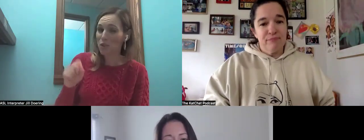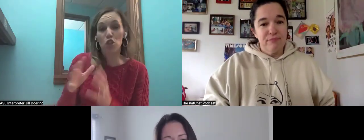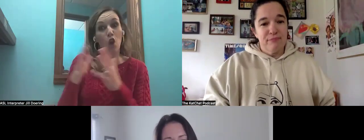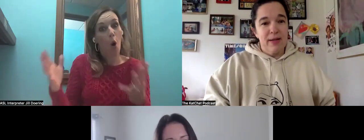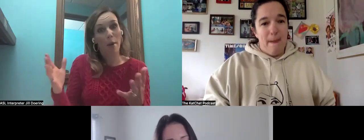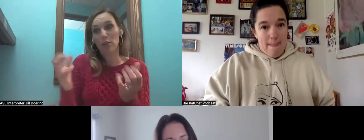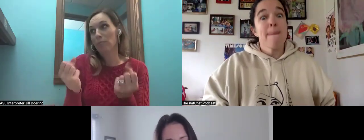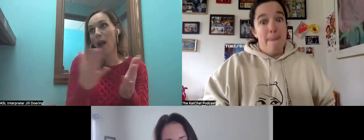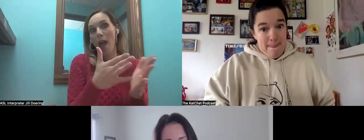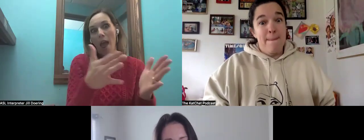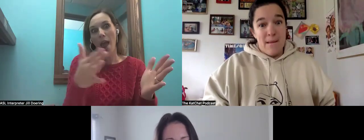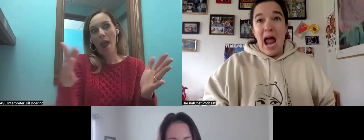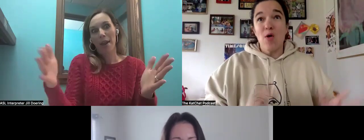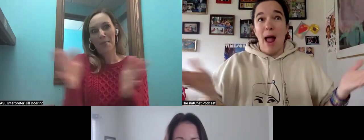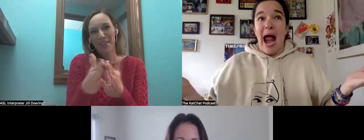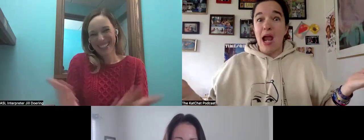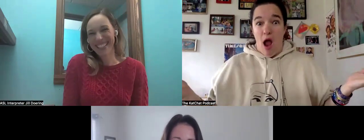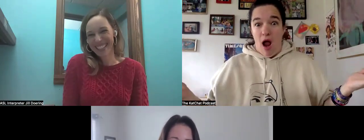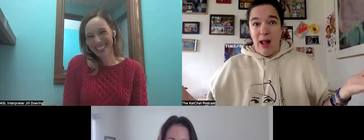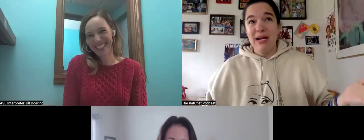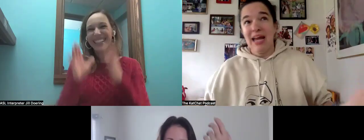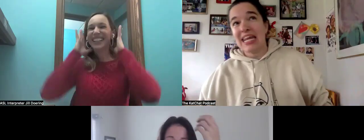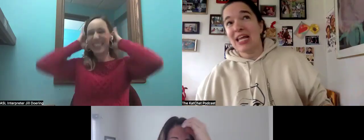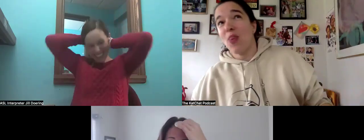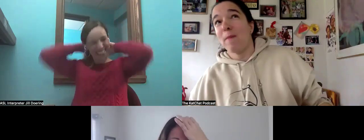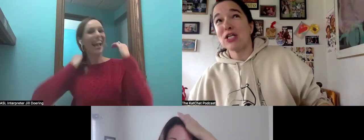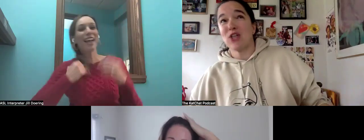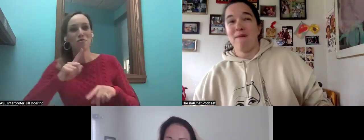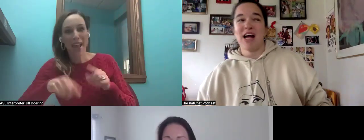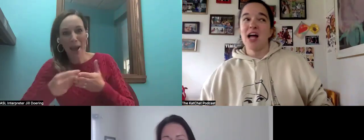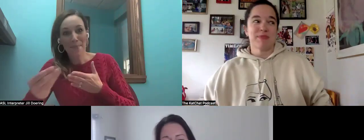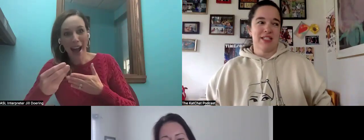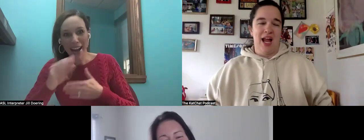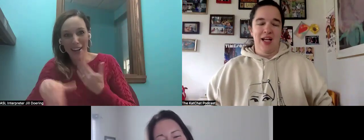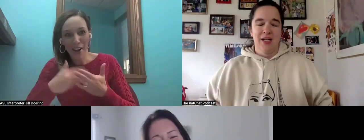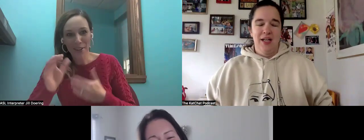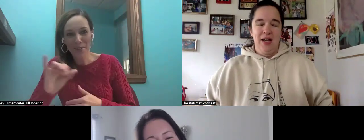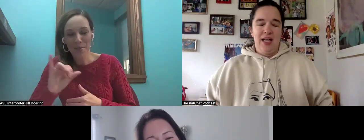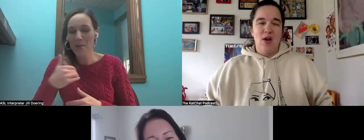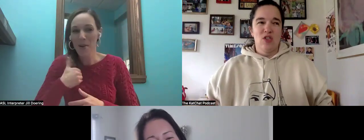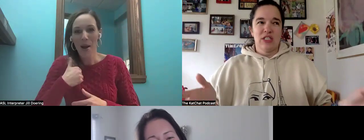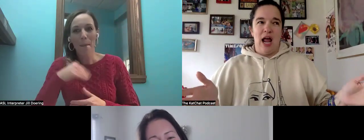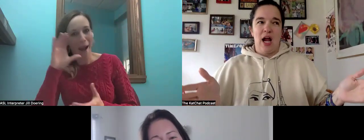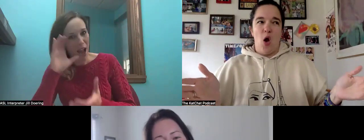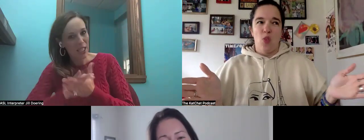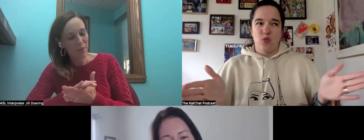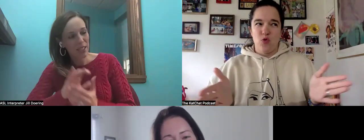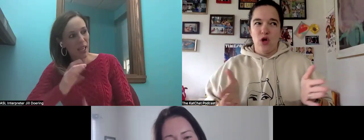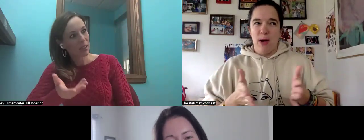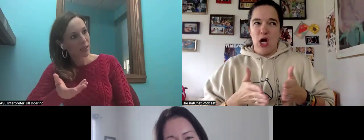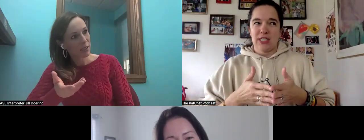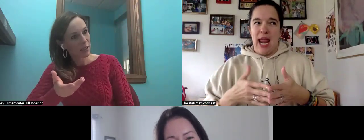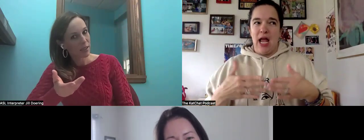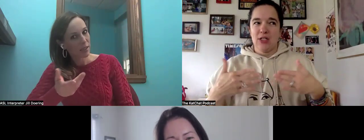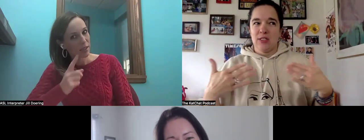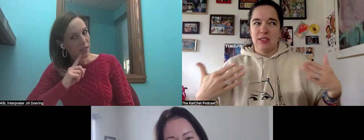so many books out there. I can't buy it all. I mean, I need another bookshop. My husband like to do shit like go through